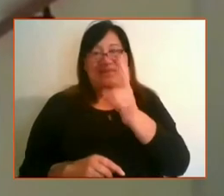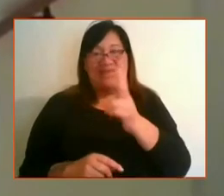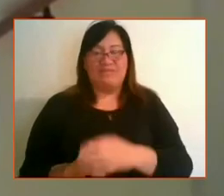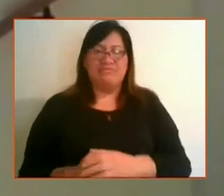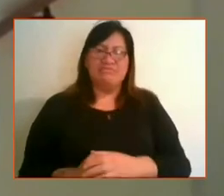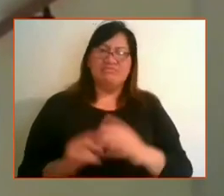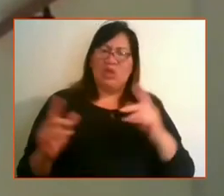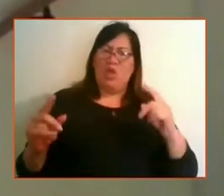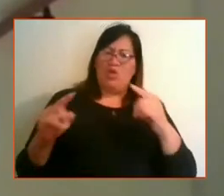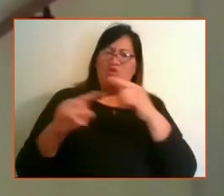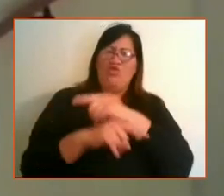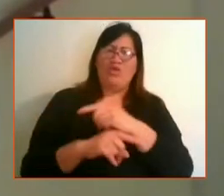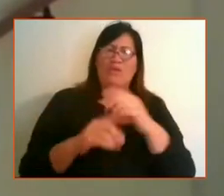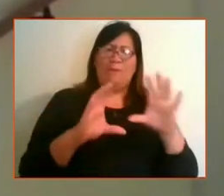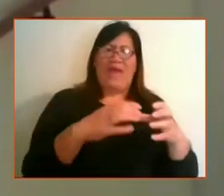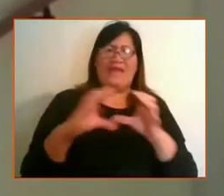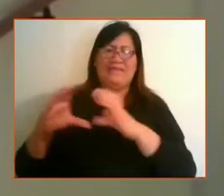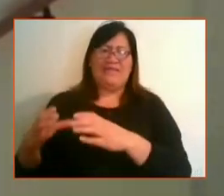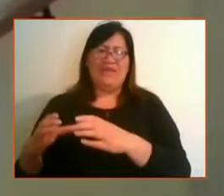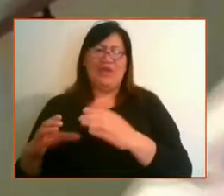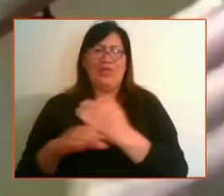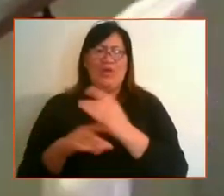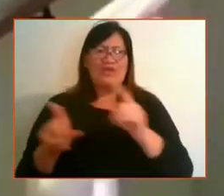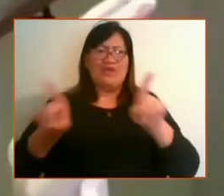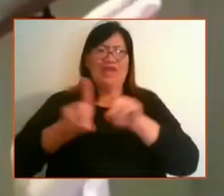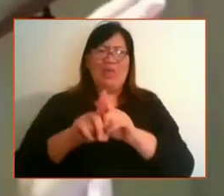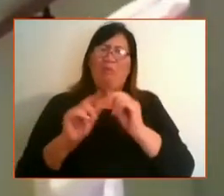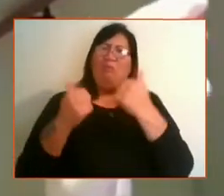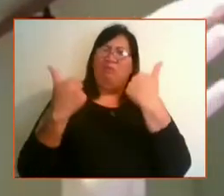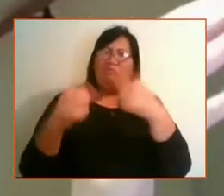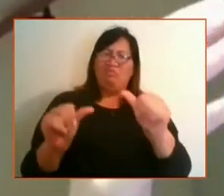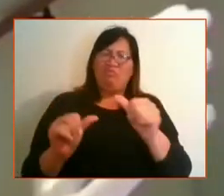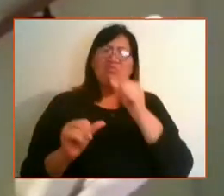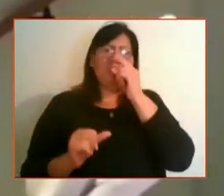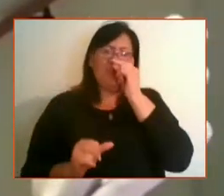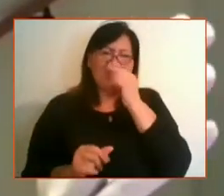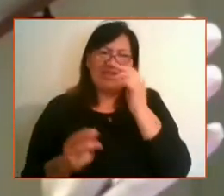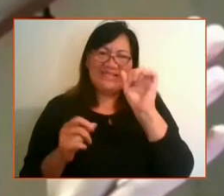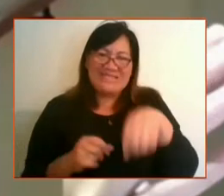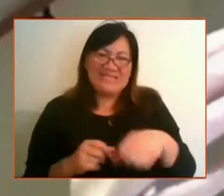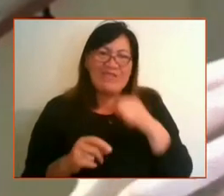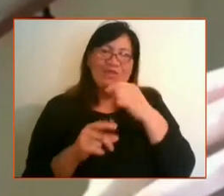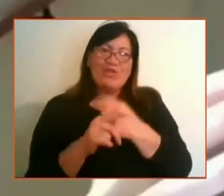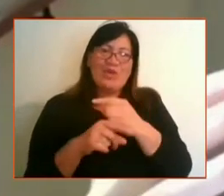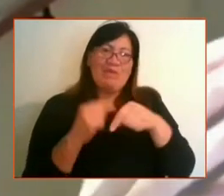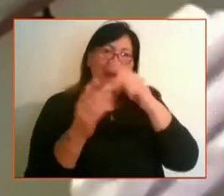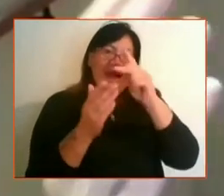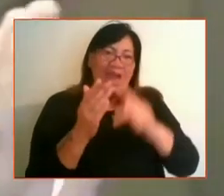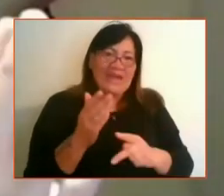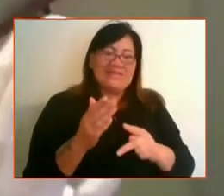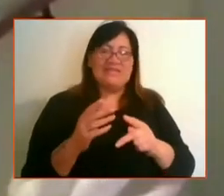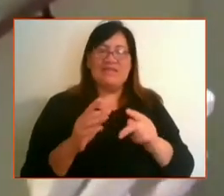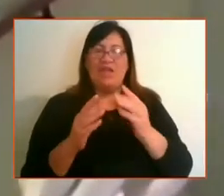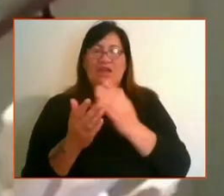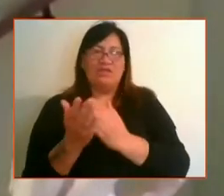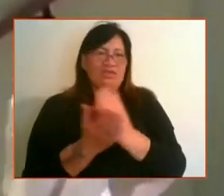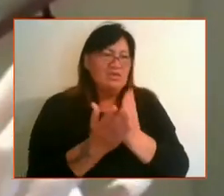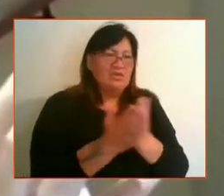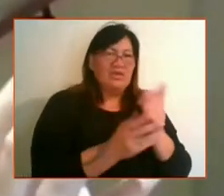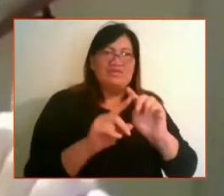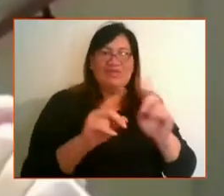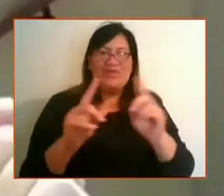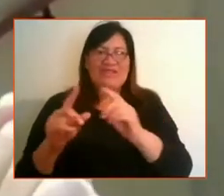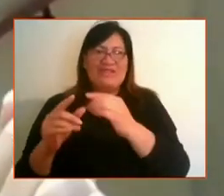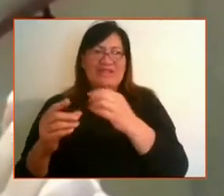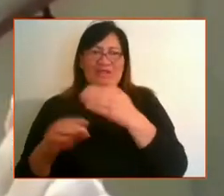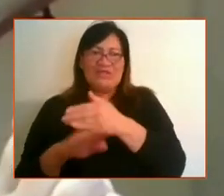approach would be useful, one that takes into account the arts influence across a number of different sectors, industry, education, health,